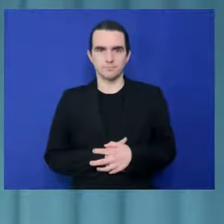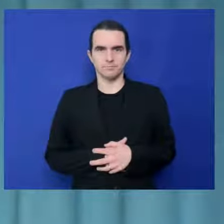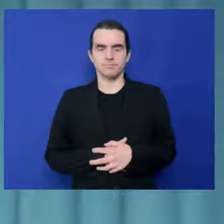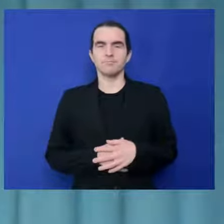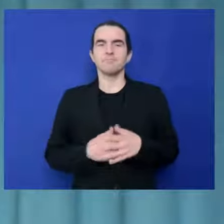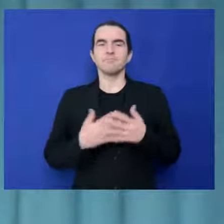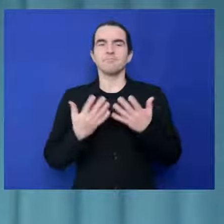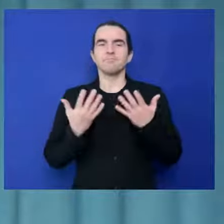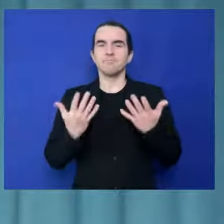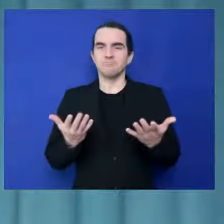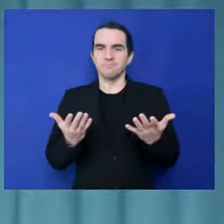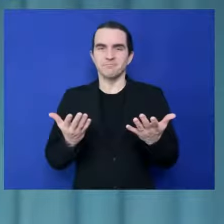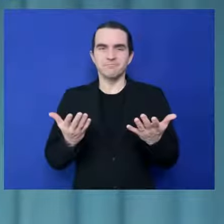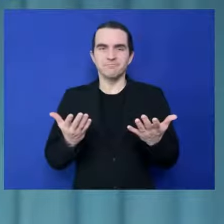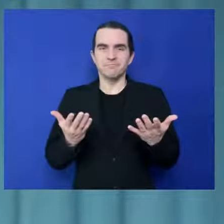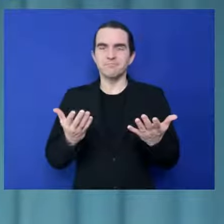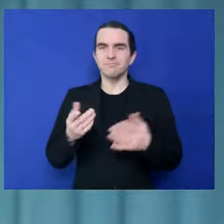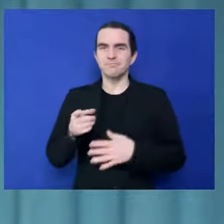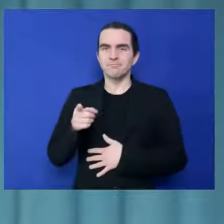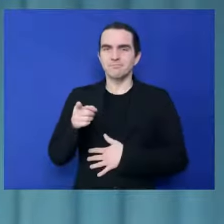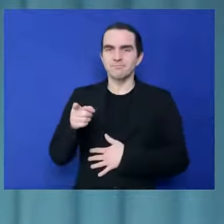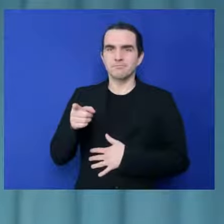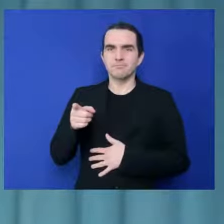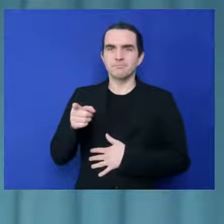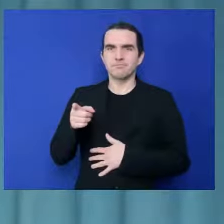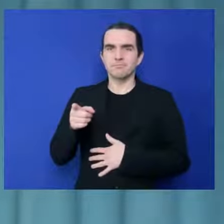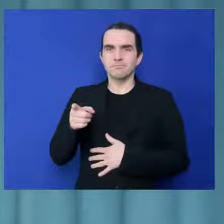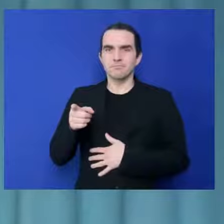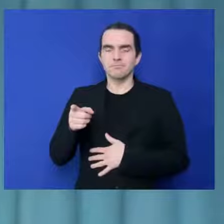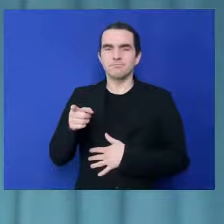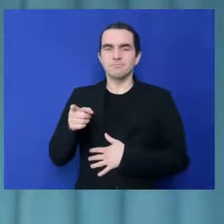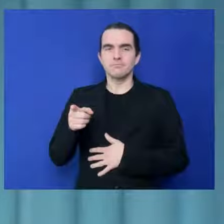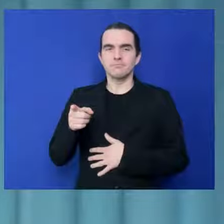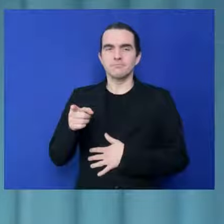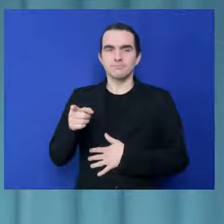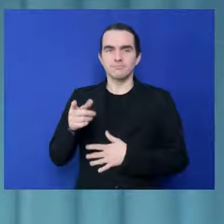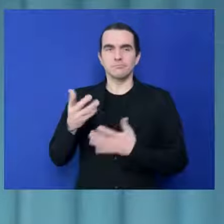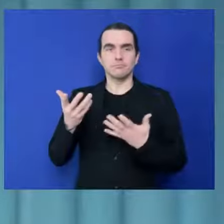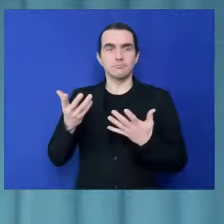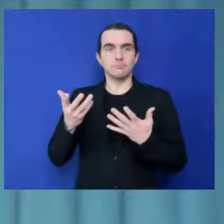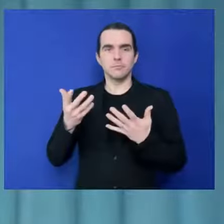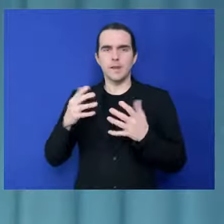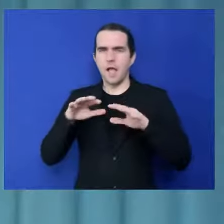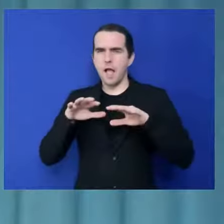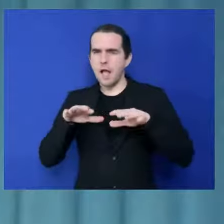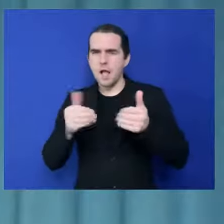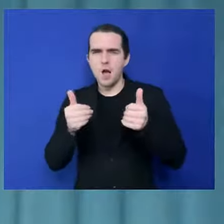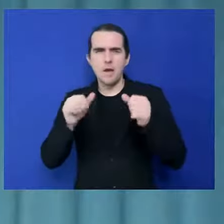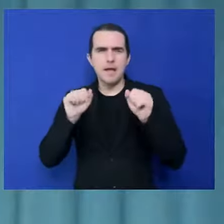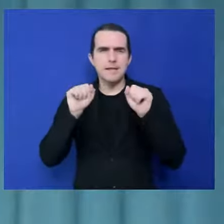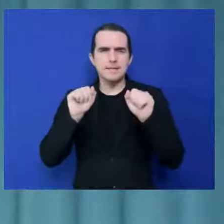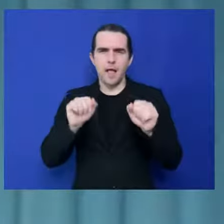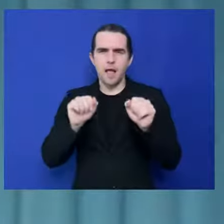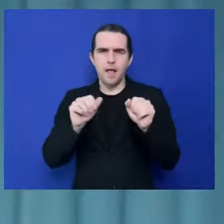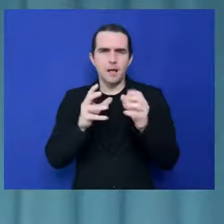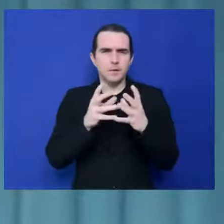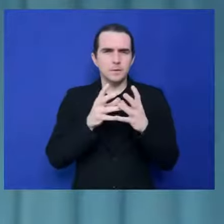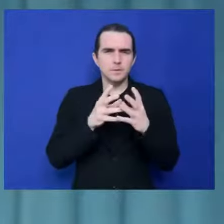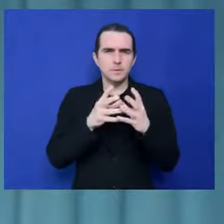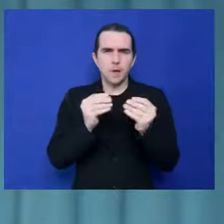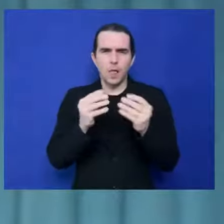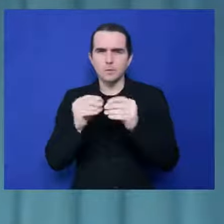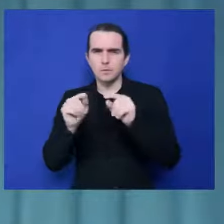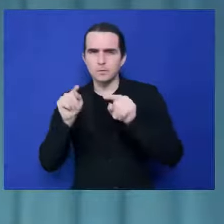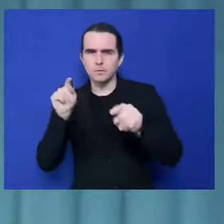so huge for all this public transportation that I don't see this as any kind of competition, and I think you both agree that there's so much